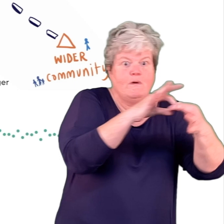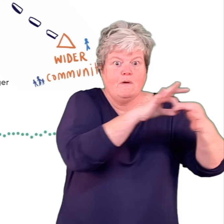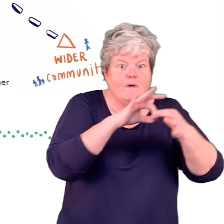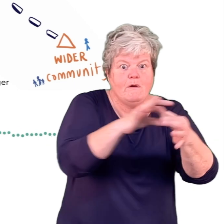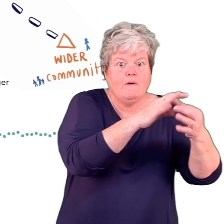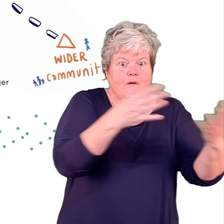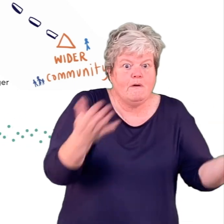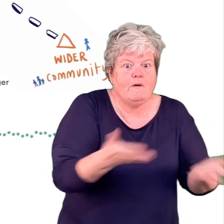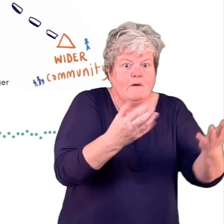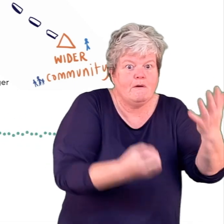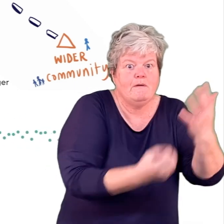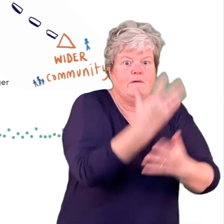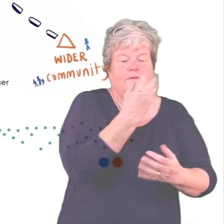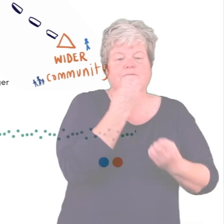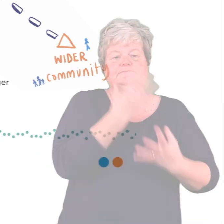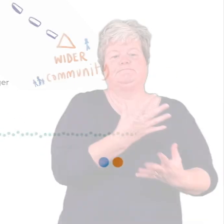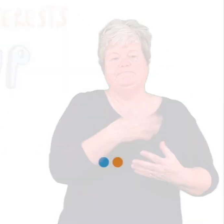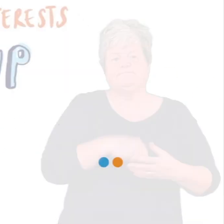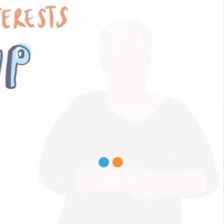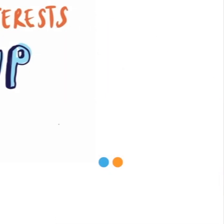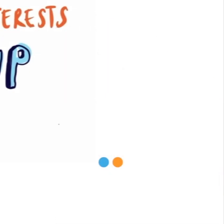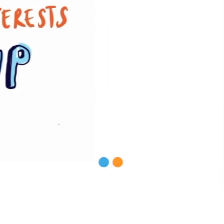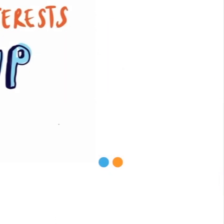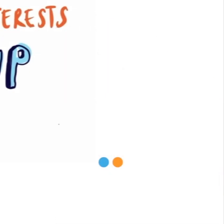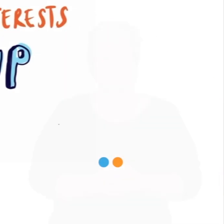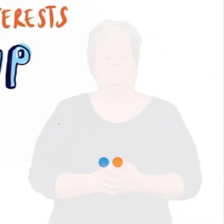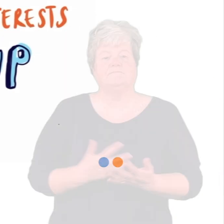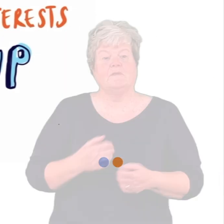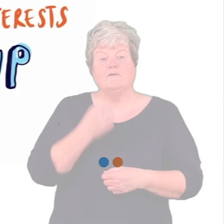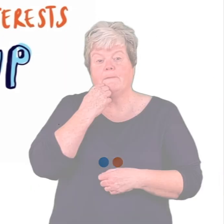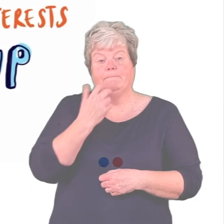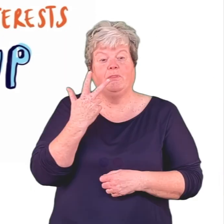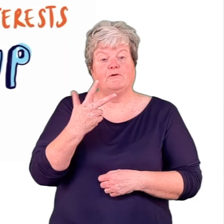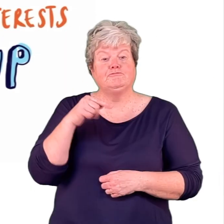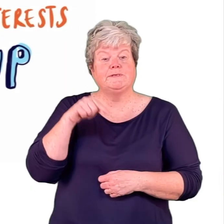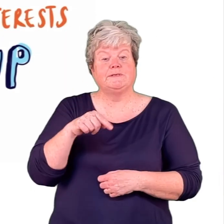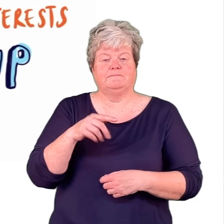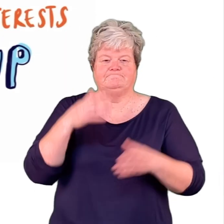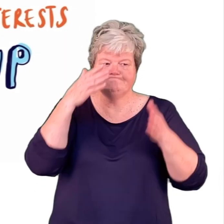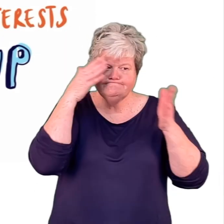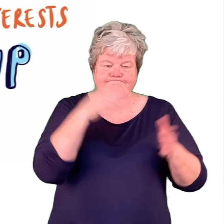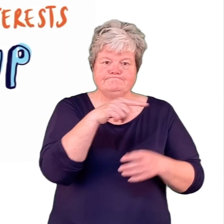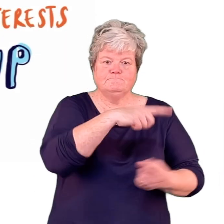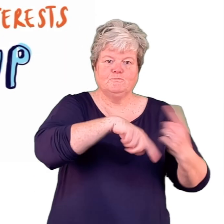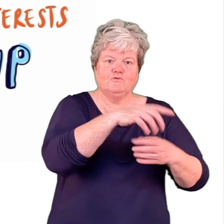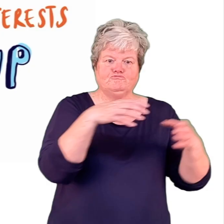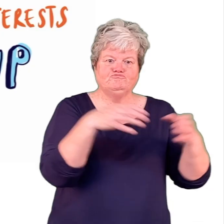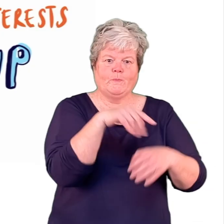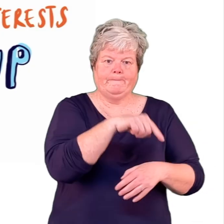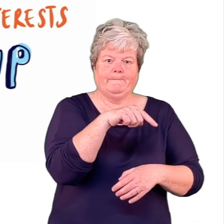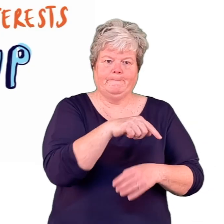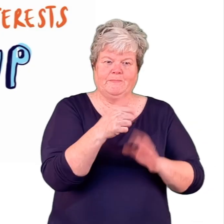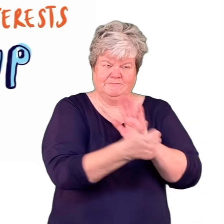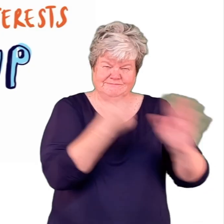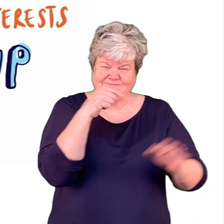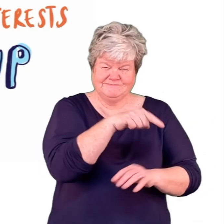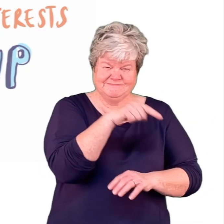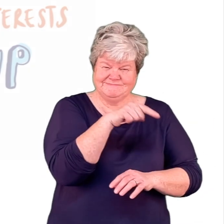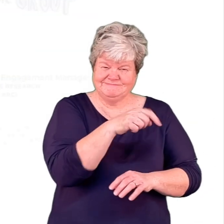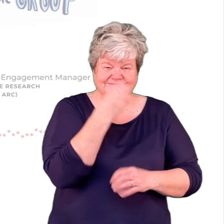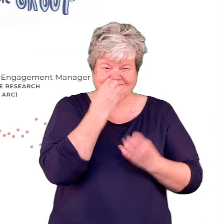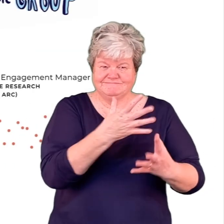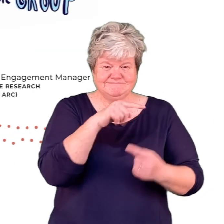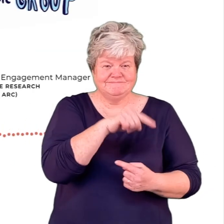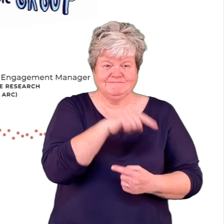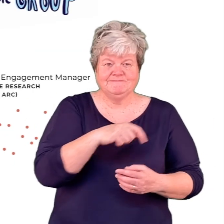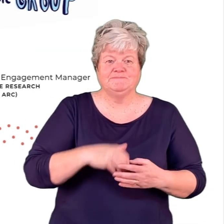those groups about the topics they raised. Principle number 3 is respect the vast knowledge and experience of communities.